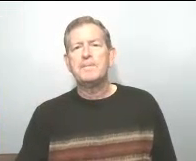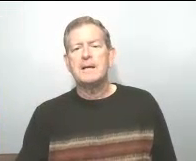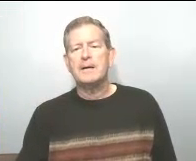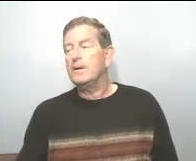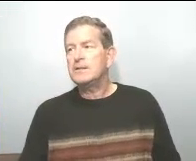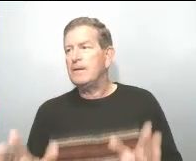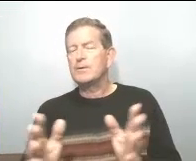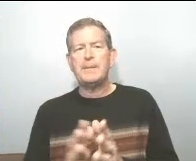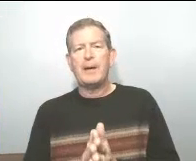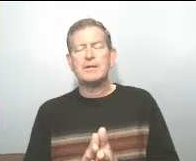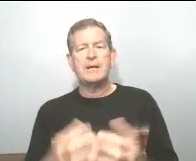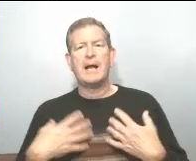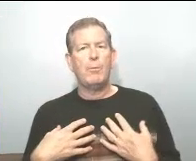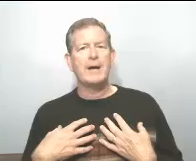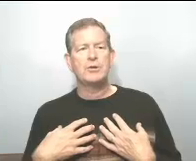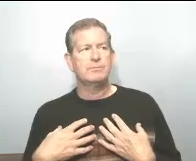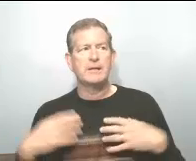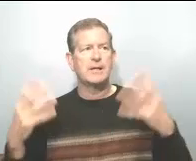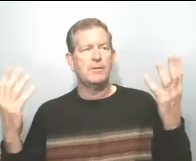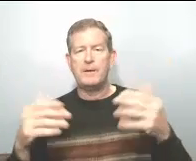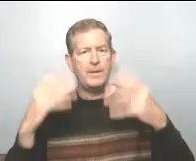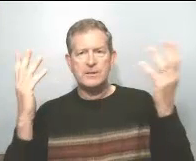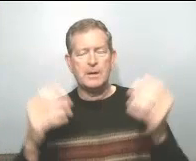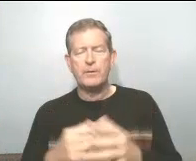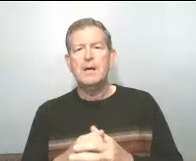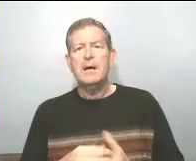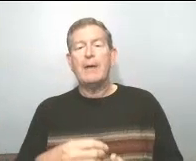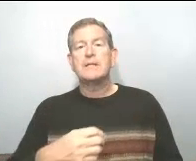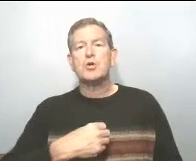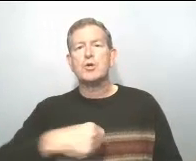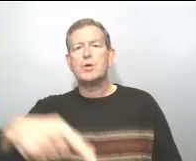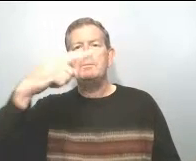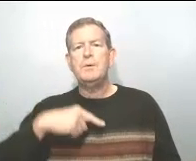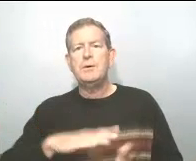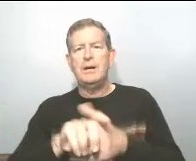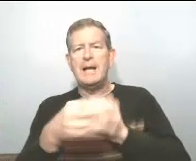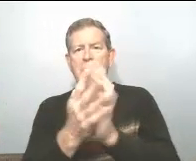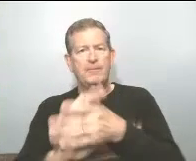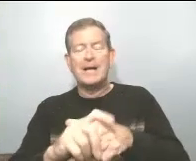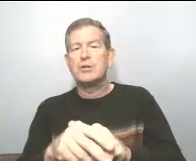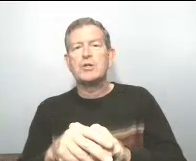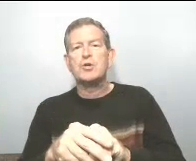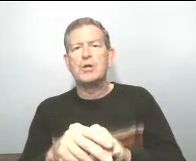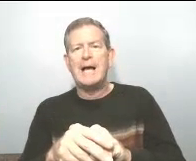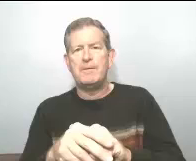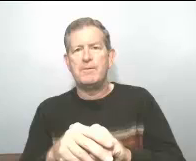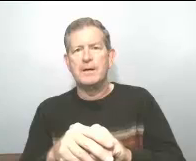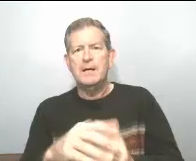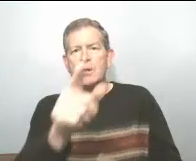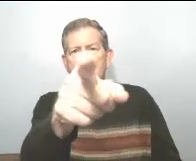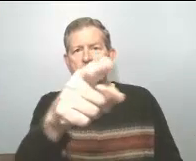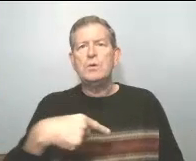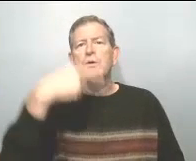therefore, let's say, for example, I want to say that I wash myself, my face, whatever. I would say je me lave, not just je